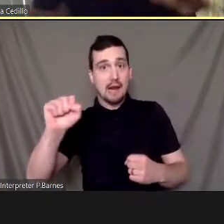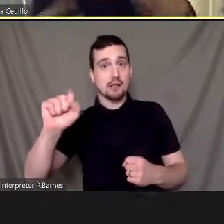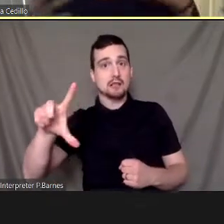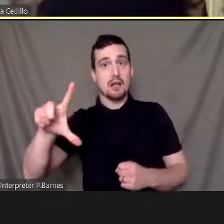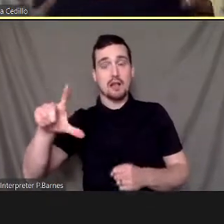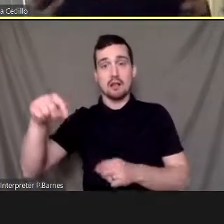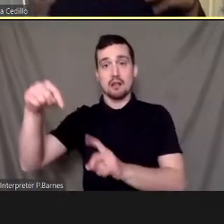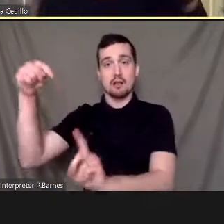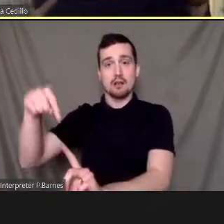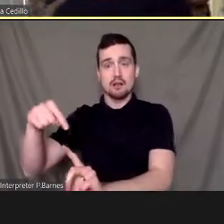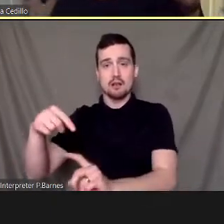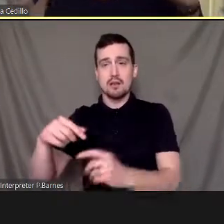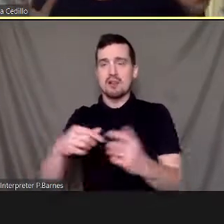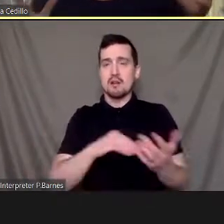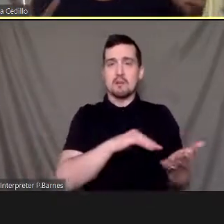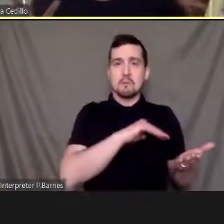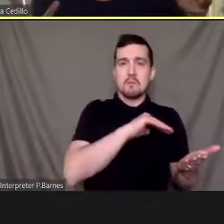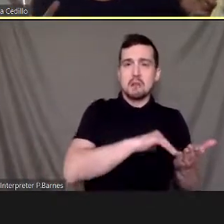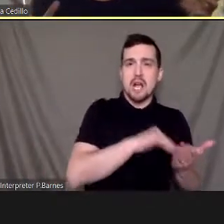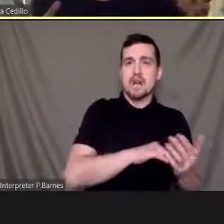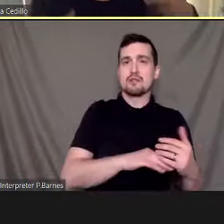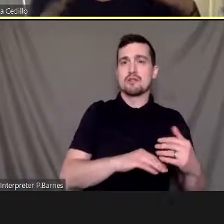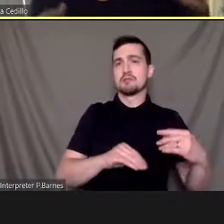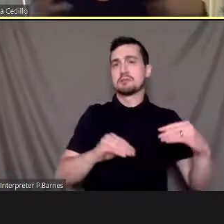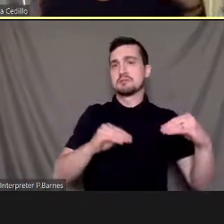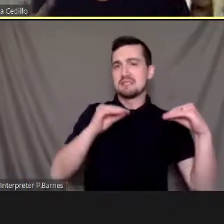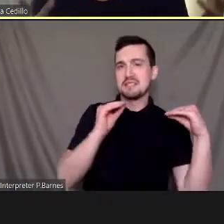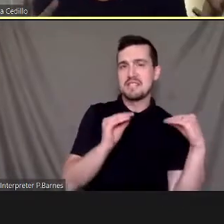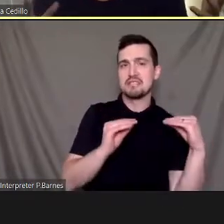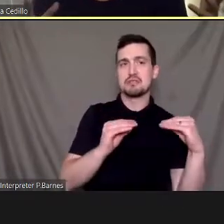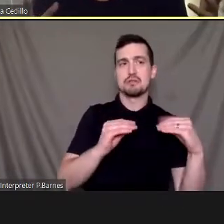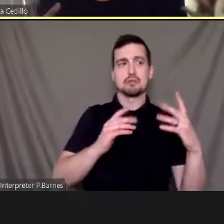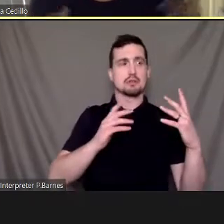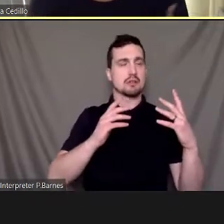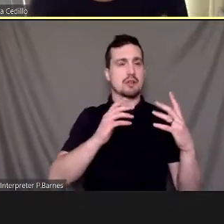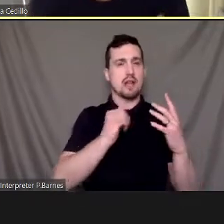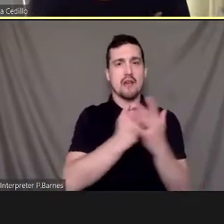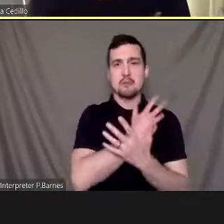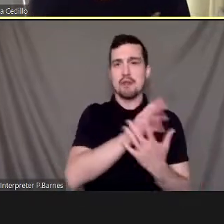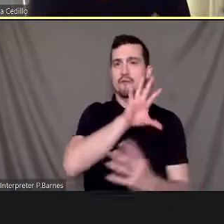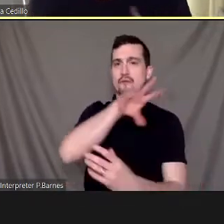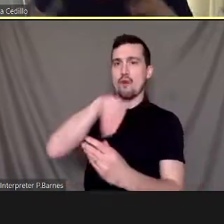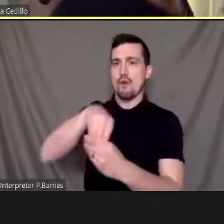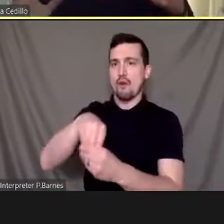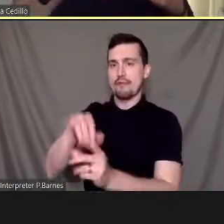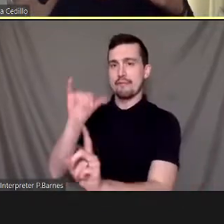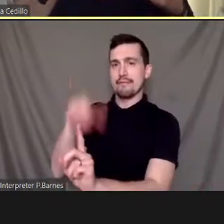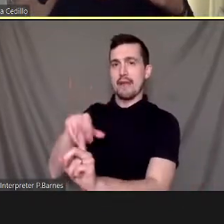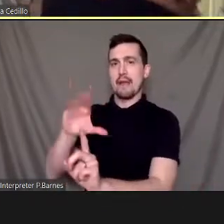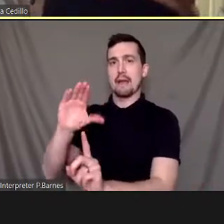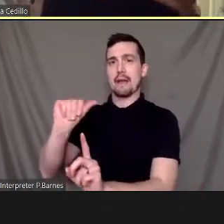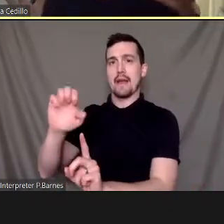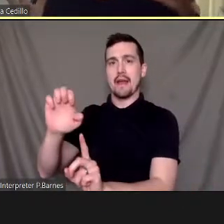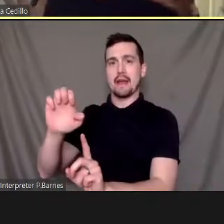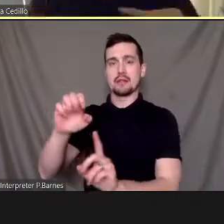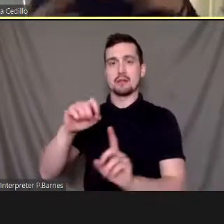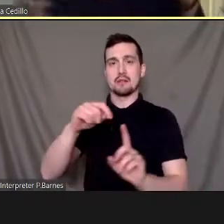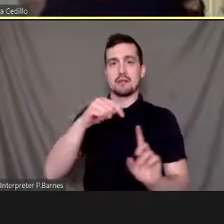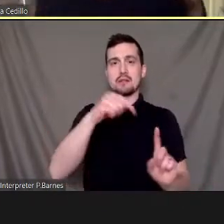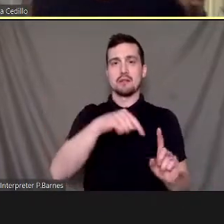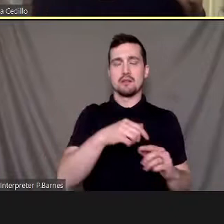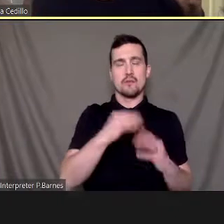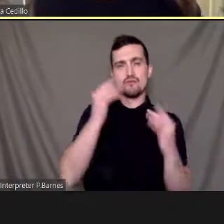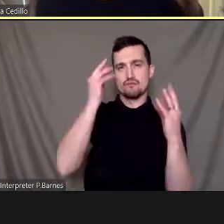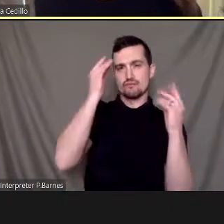the doctors and teachers and everybody involved in that case, were only